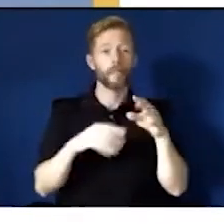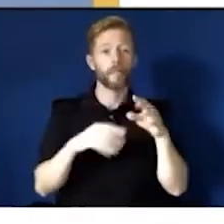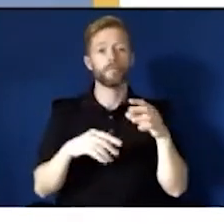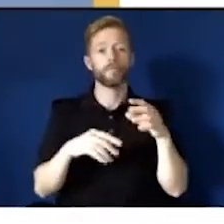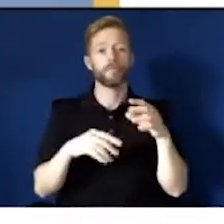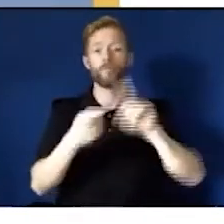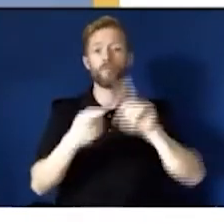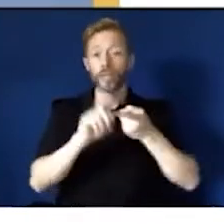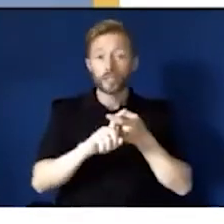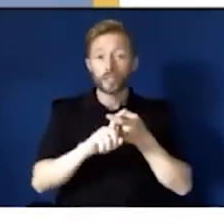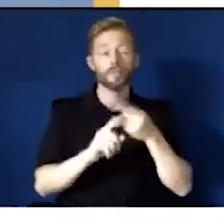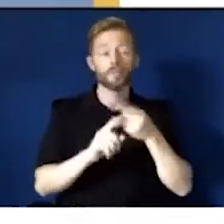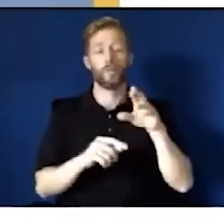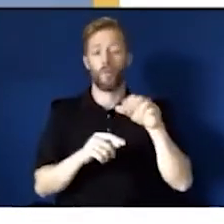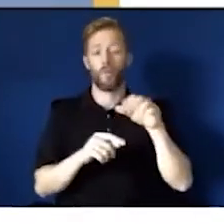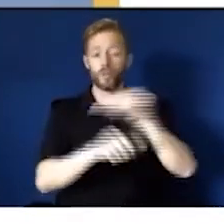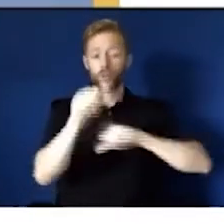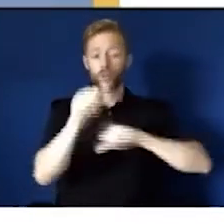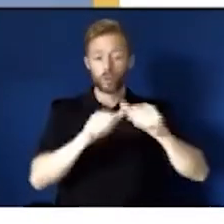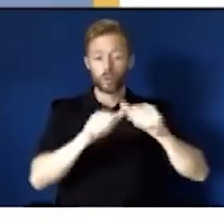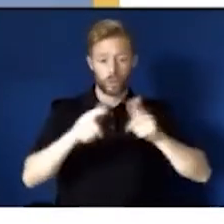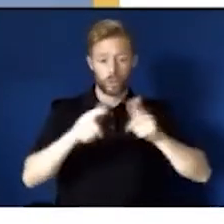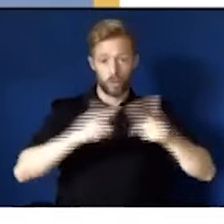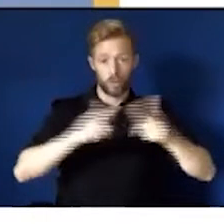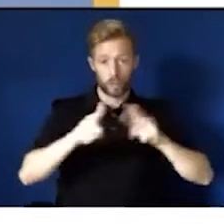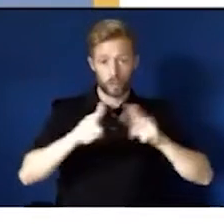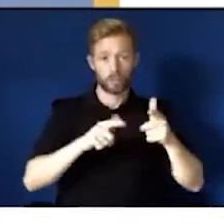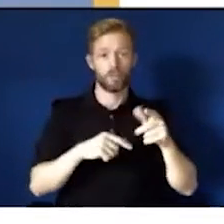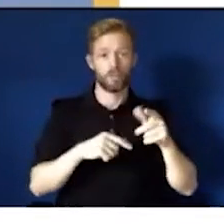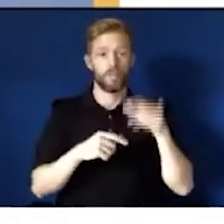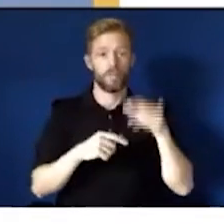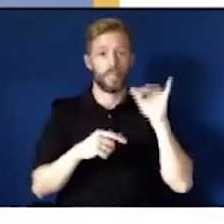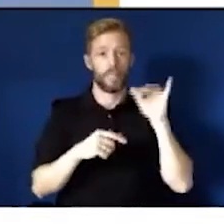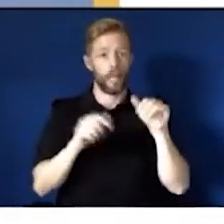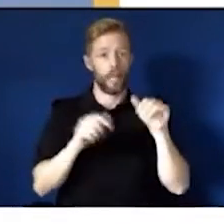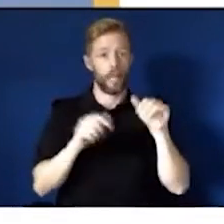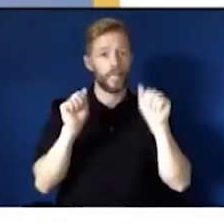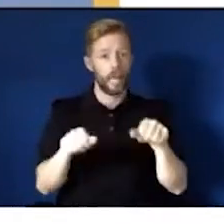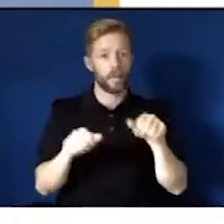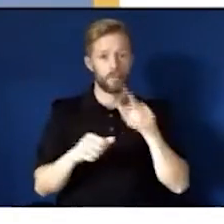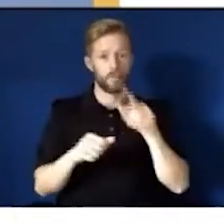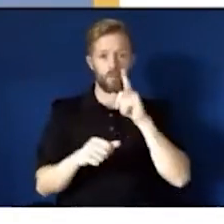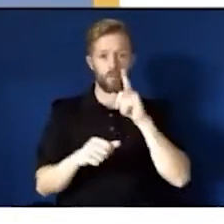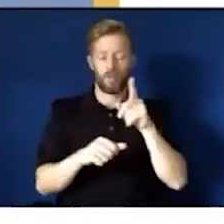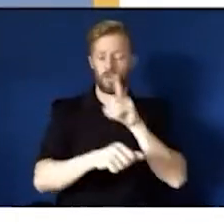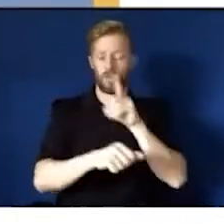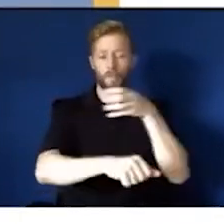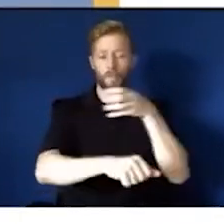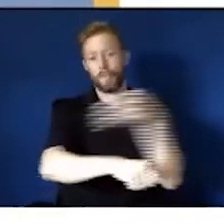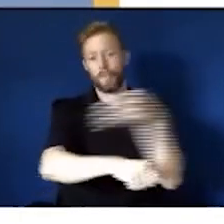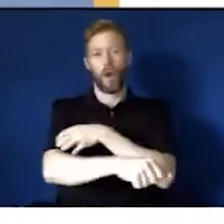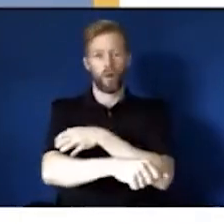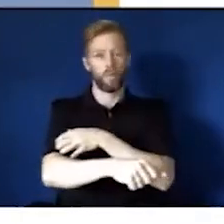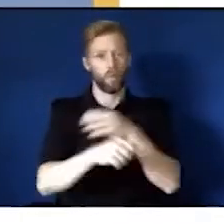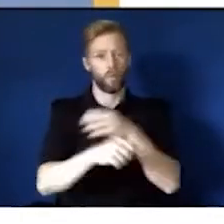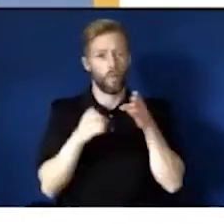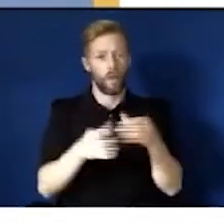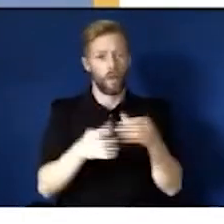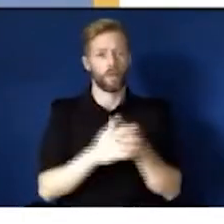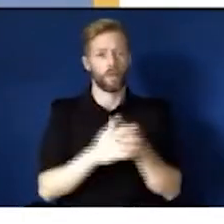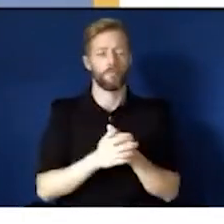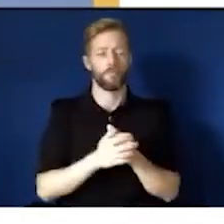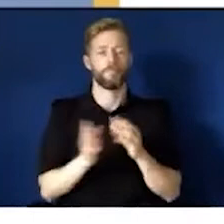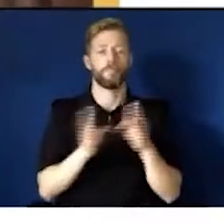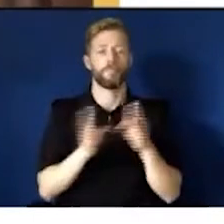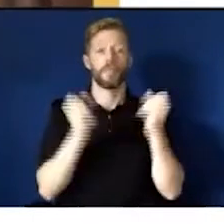know, developing, you know, friendships or social interactions, this actually can really be a very